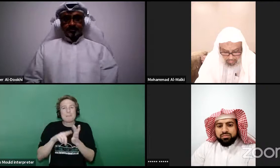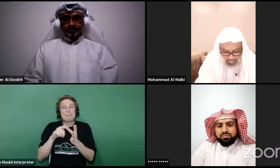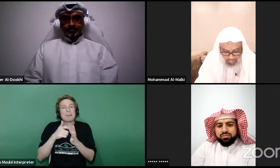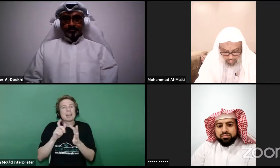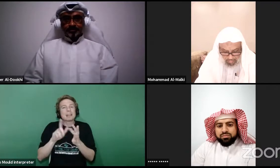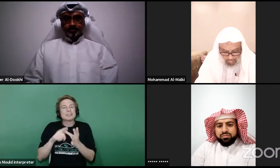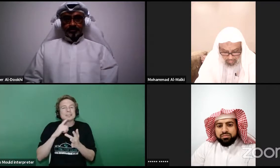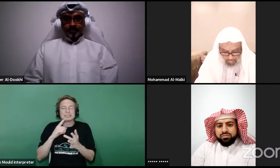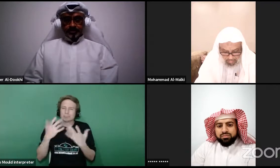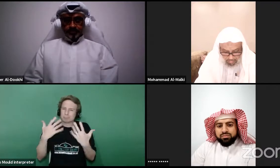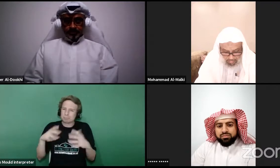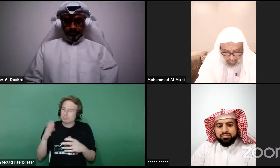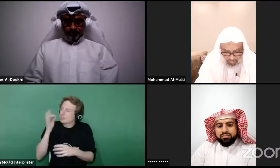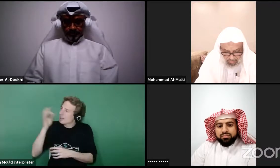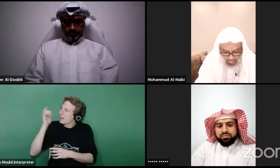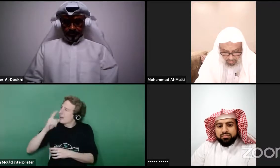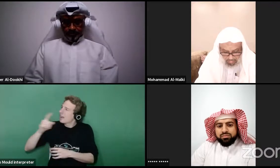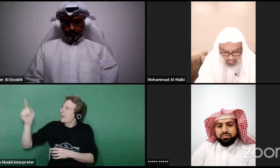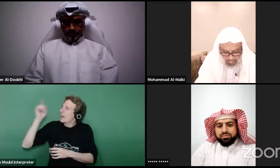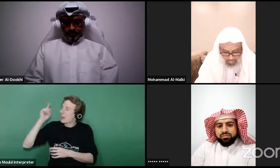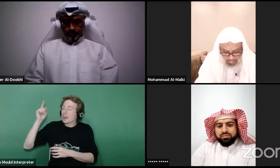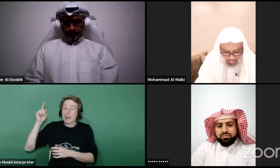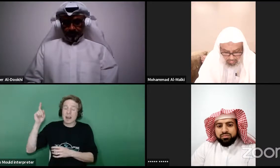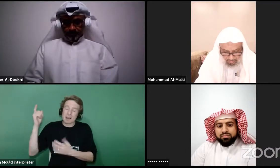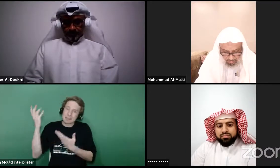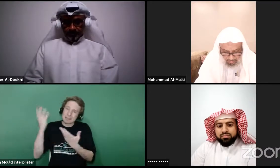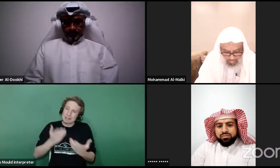success that we recite the Qur'an.